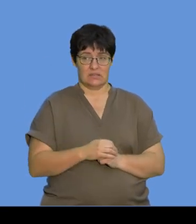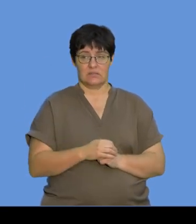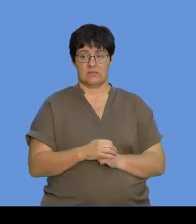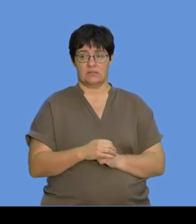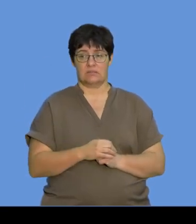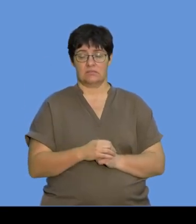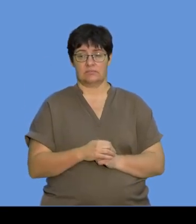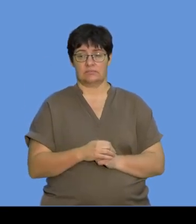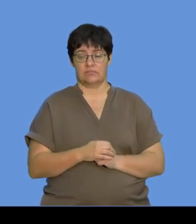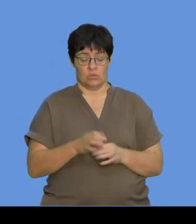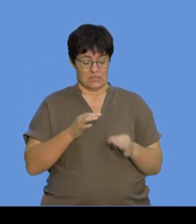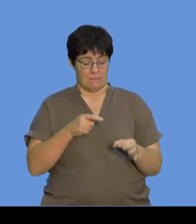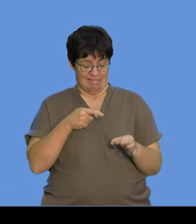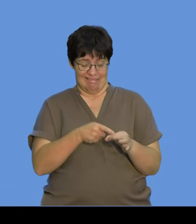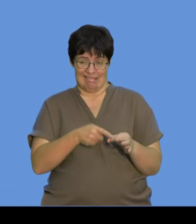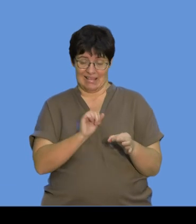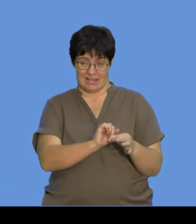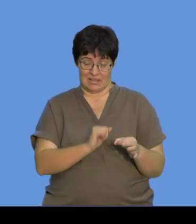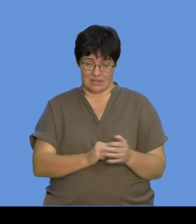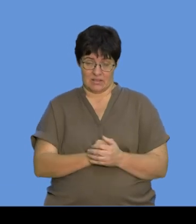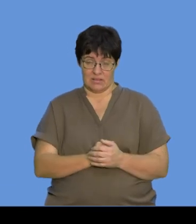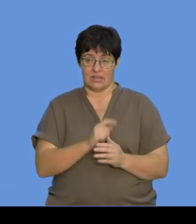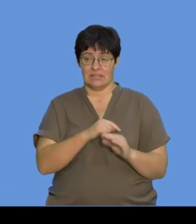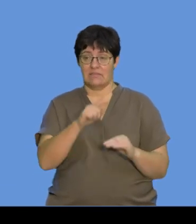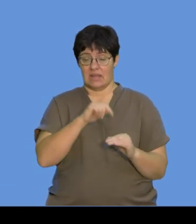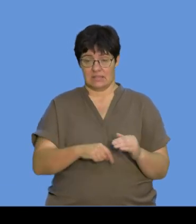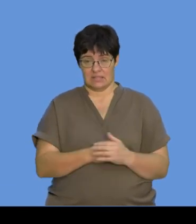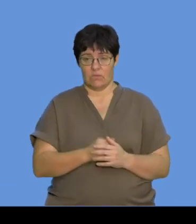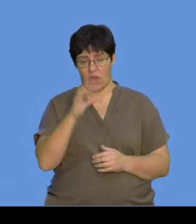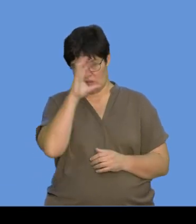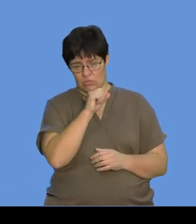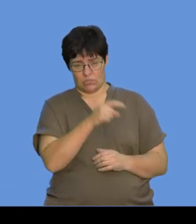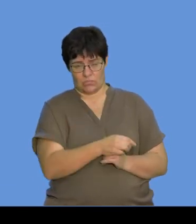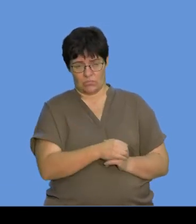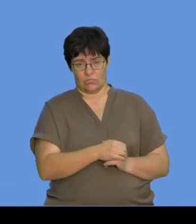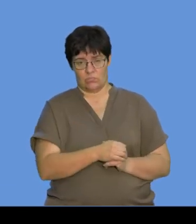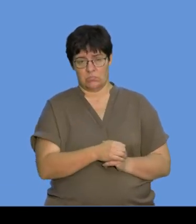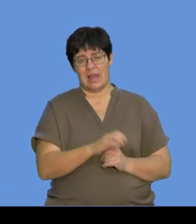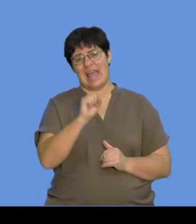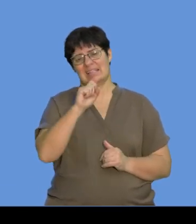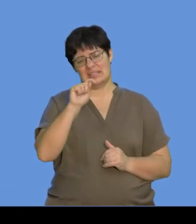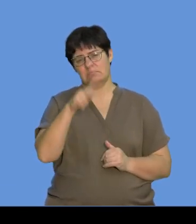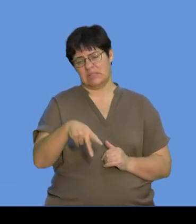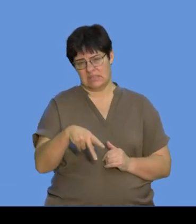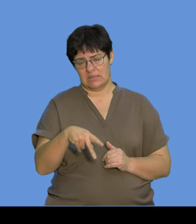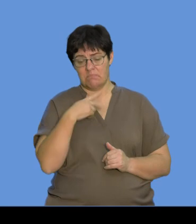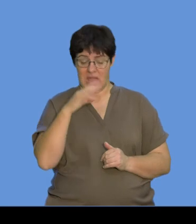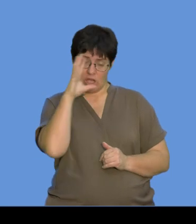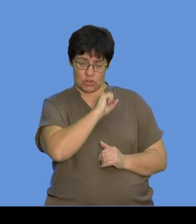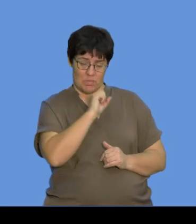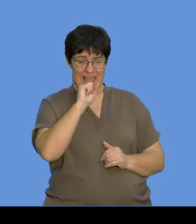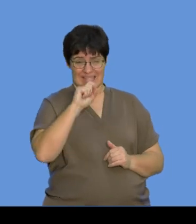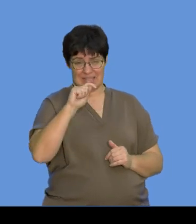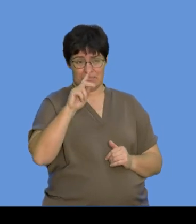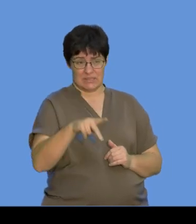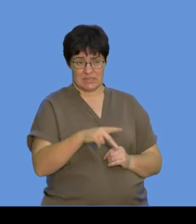of the sample, okay? Divided by, we assume that this is at STP, okay? So if we assume that this is